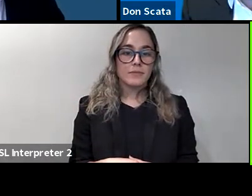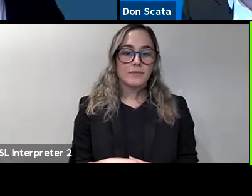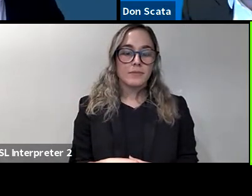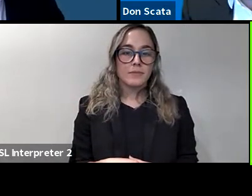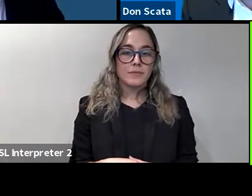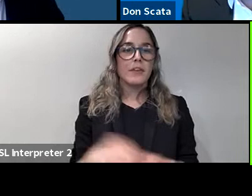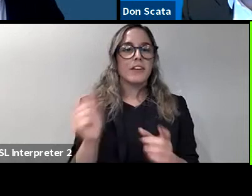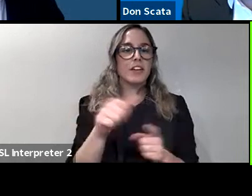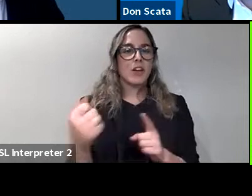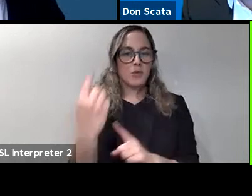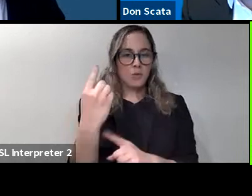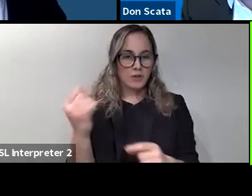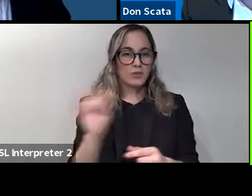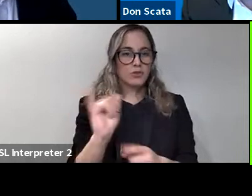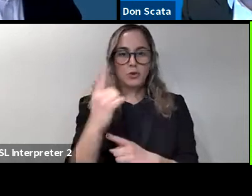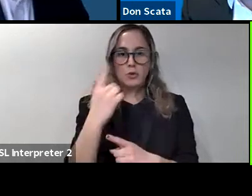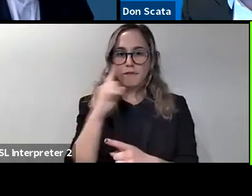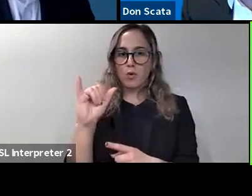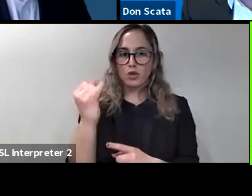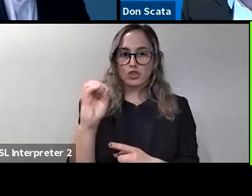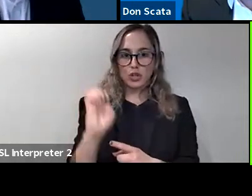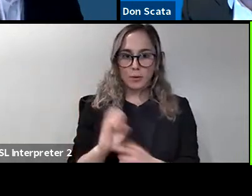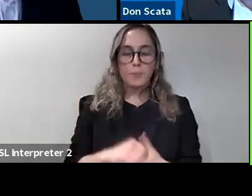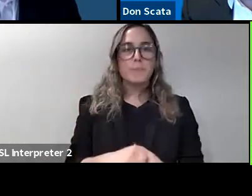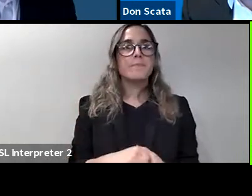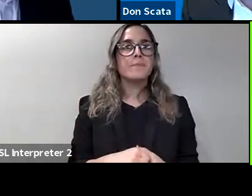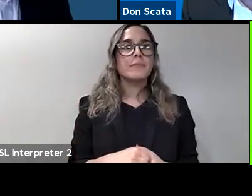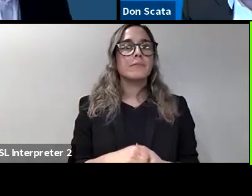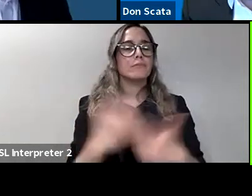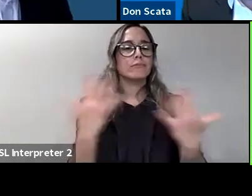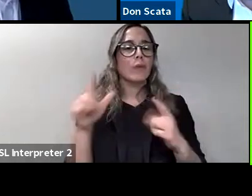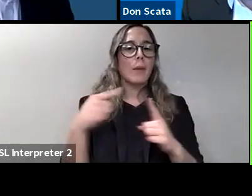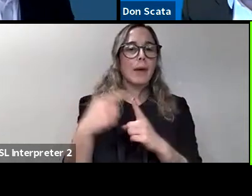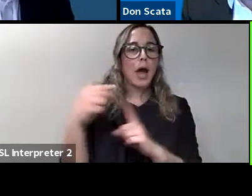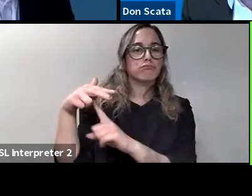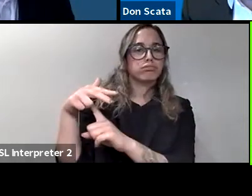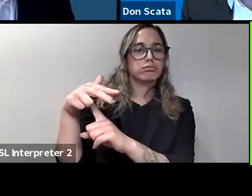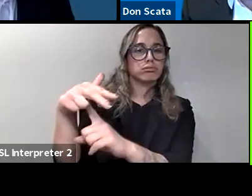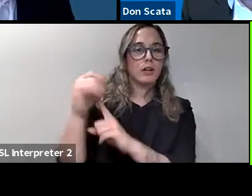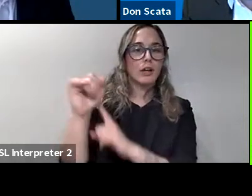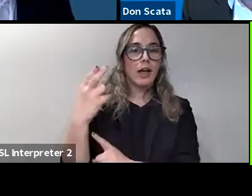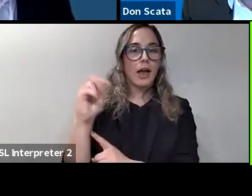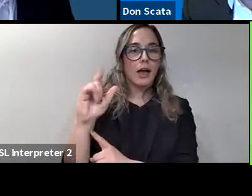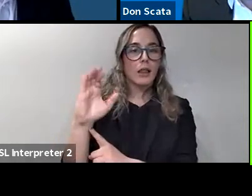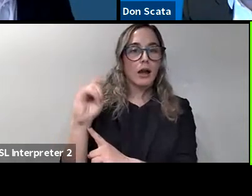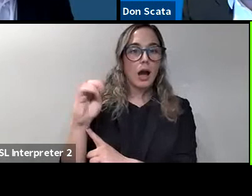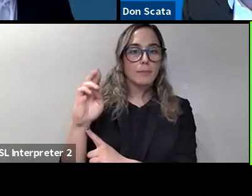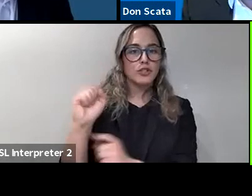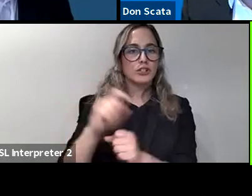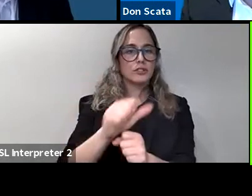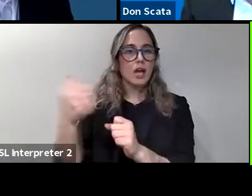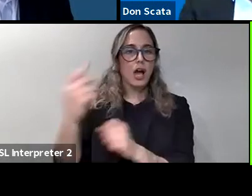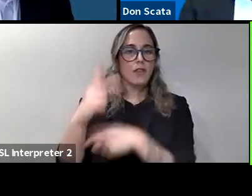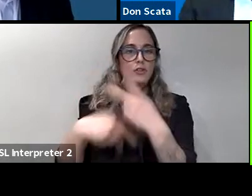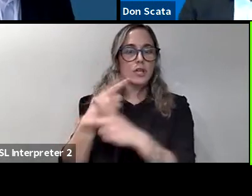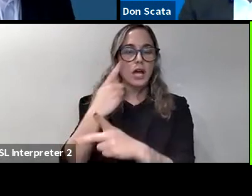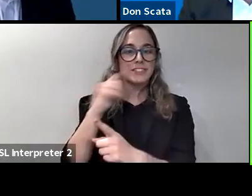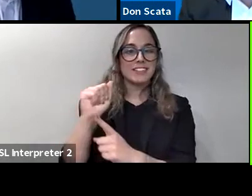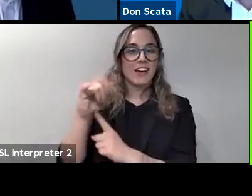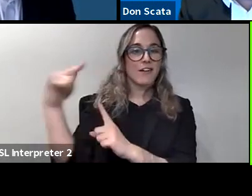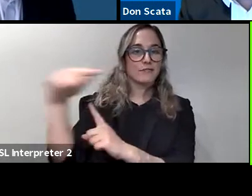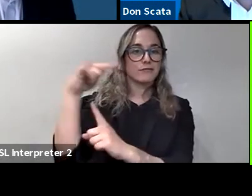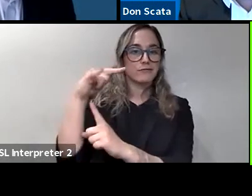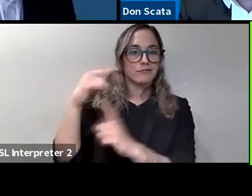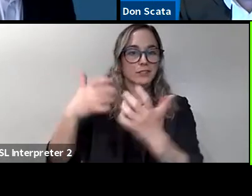Got another one here for you, Joe. What about helicopters and other rotorcraft? Are they included in any of the